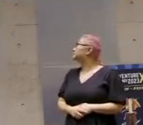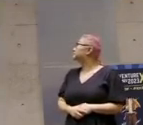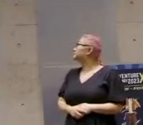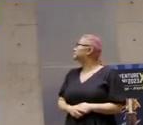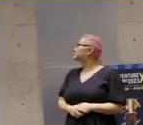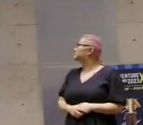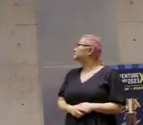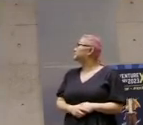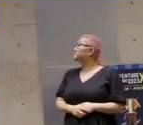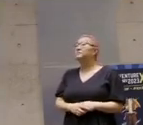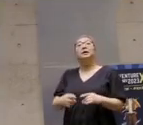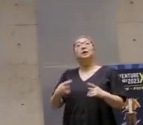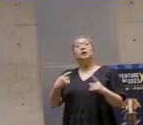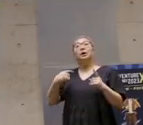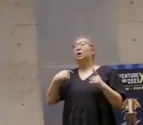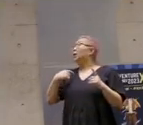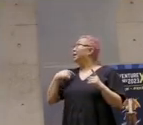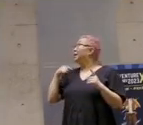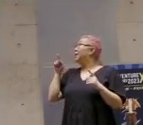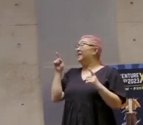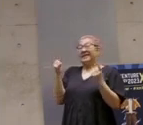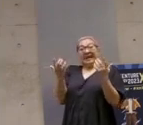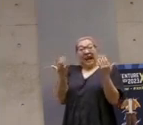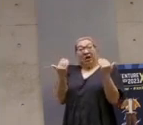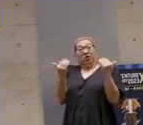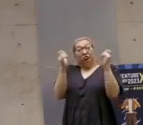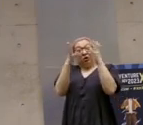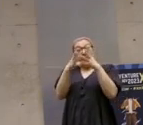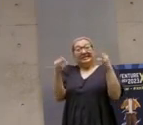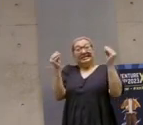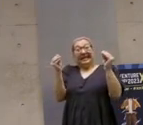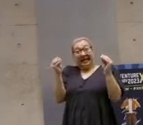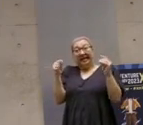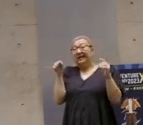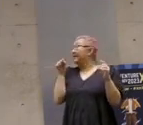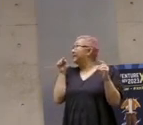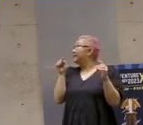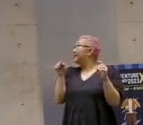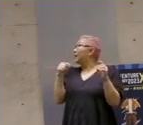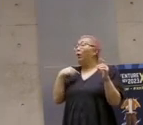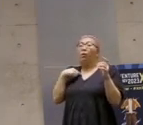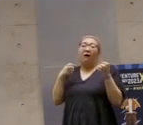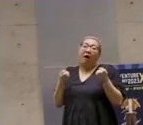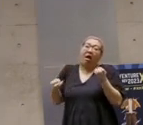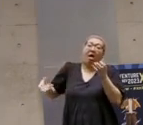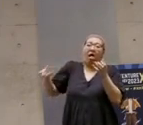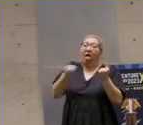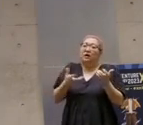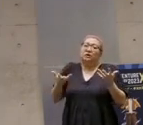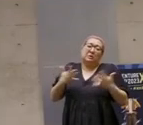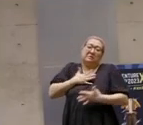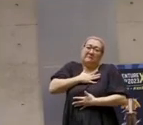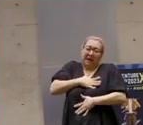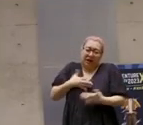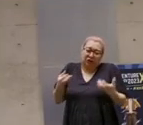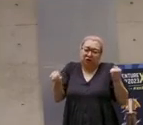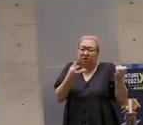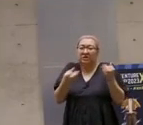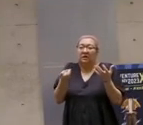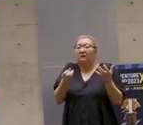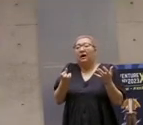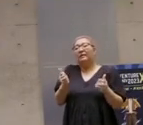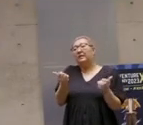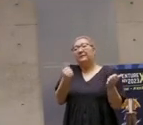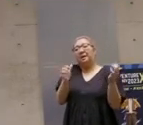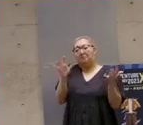We put so much passion into this intro, and then it was compressed, and it was palletized, and it's